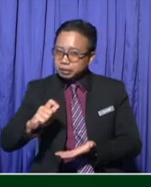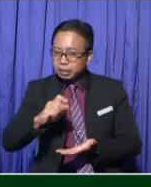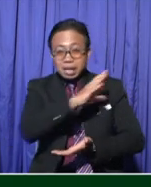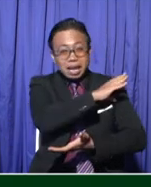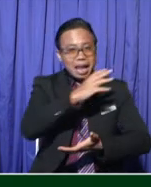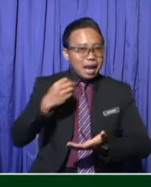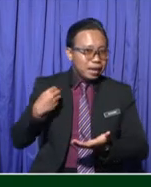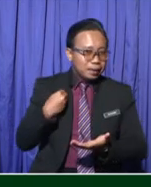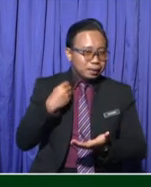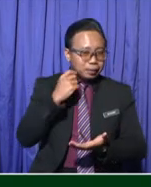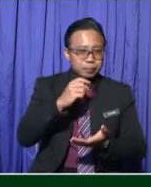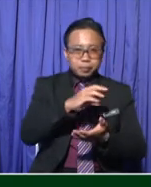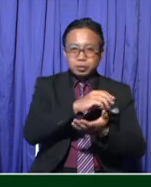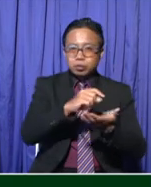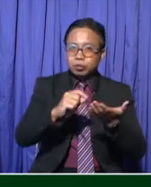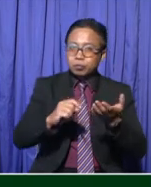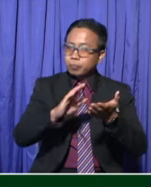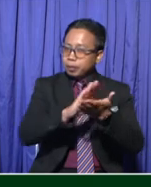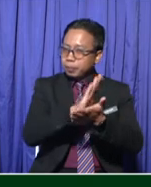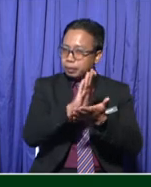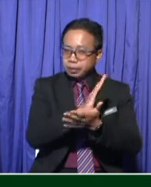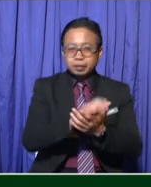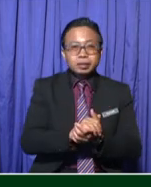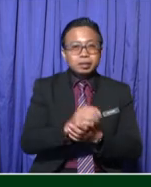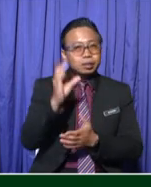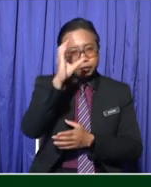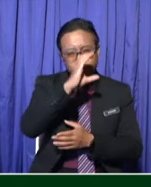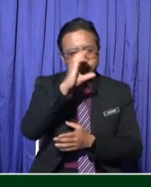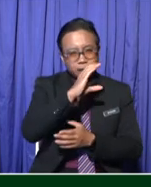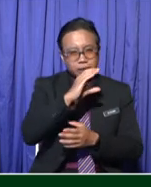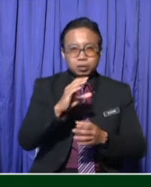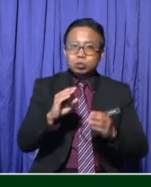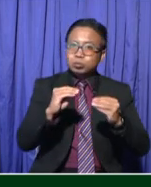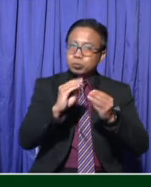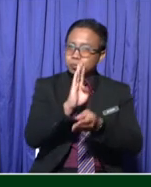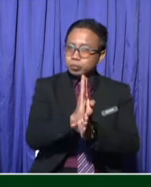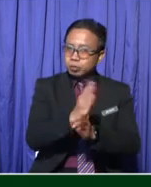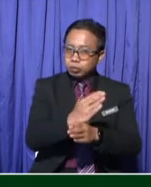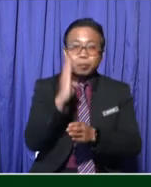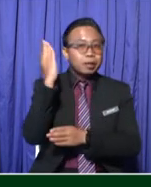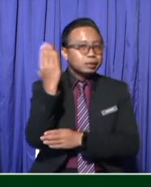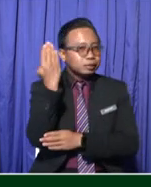of paper. Find the answer using standard form.